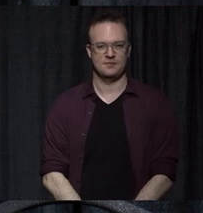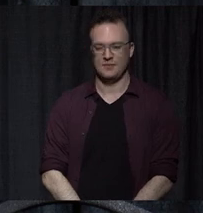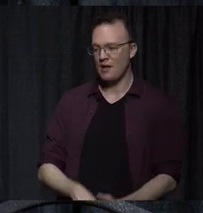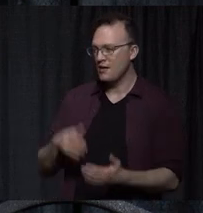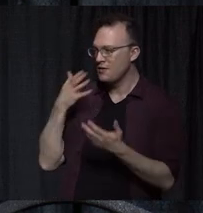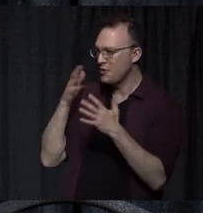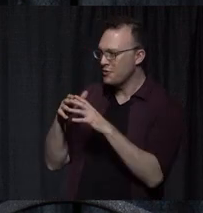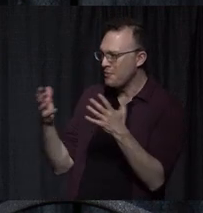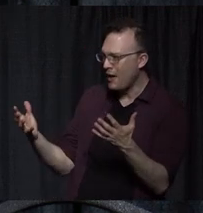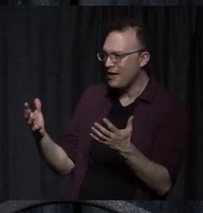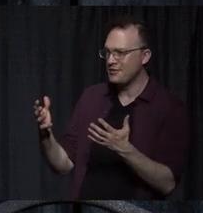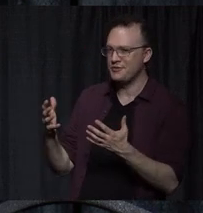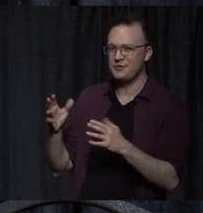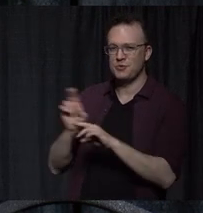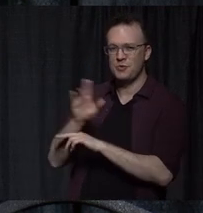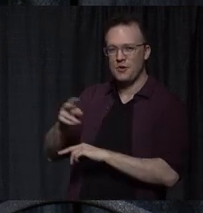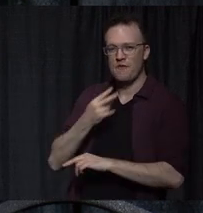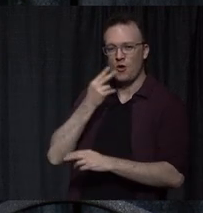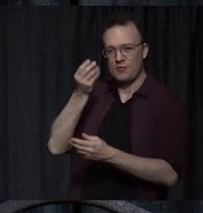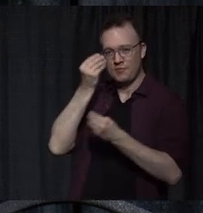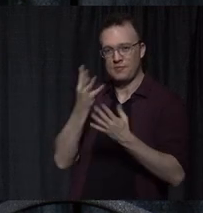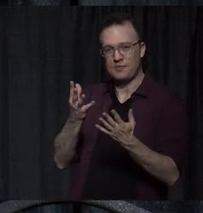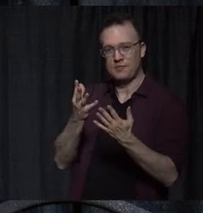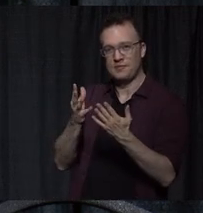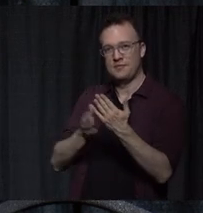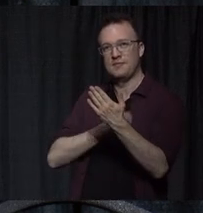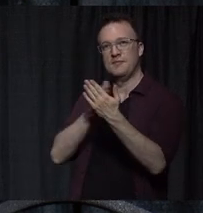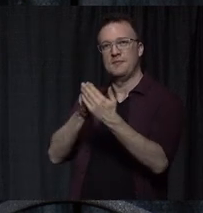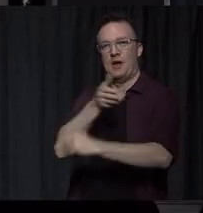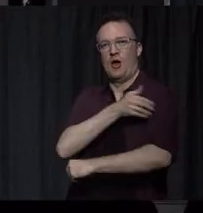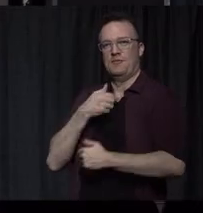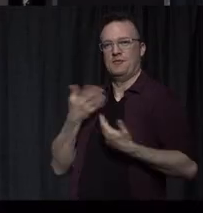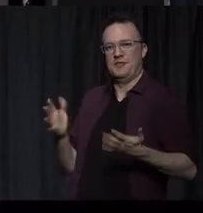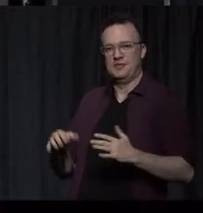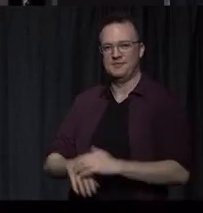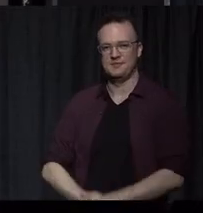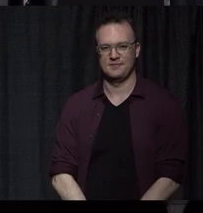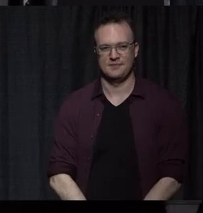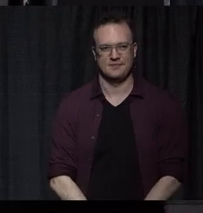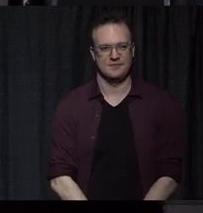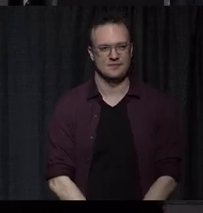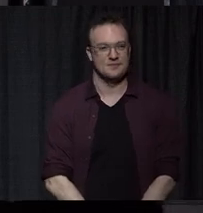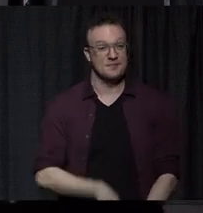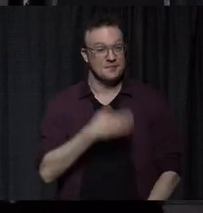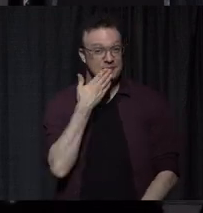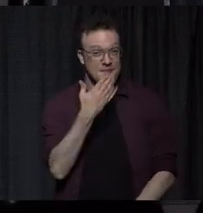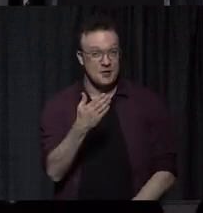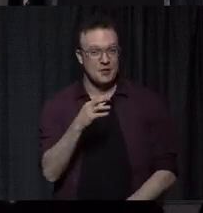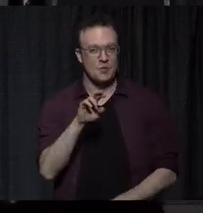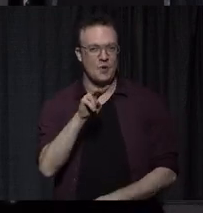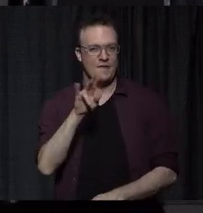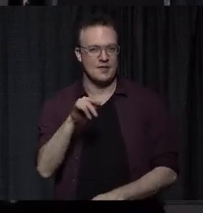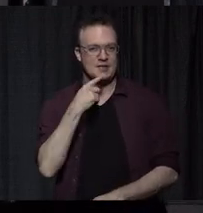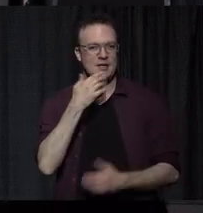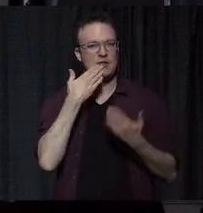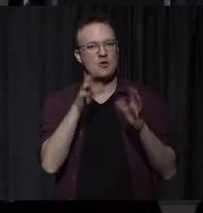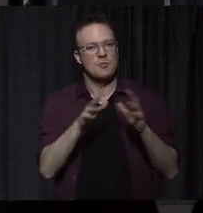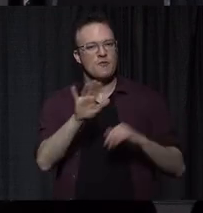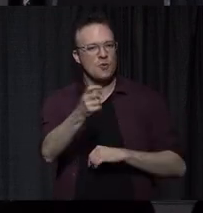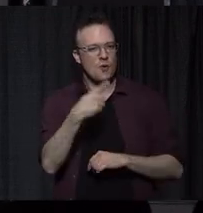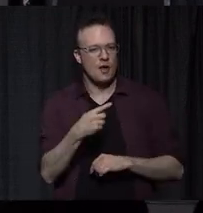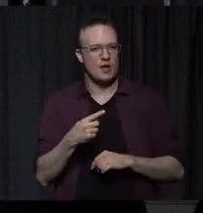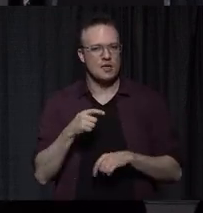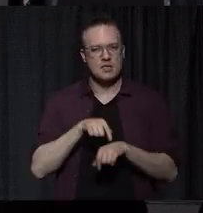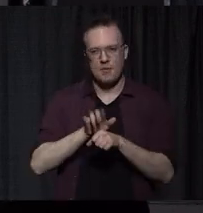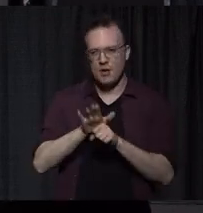Thank you so very much for using your voice to speak to power. I'm done. Yes, indeed. Thank you. And thank you for your question. We might have